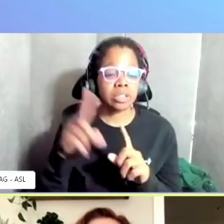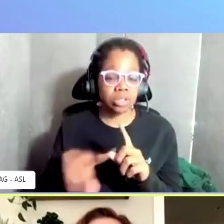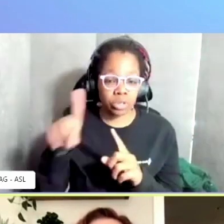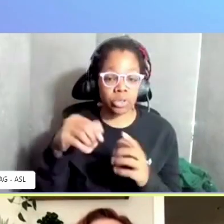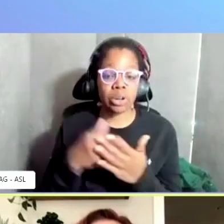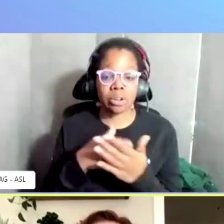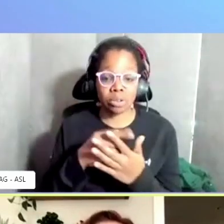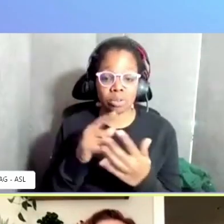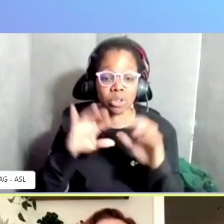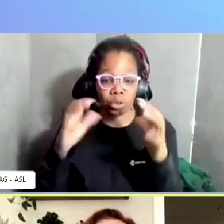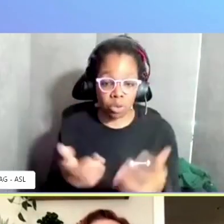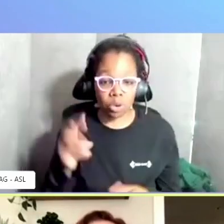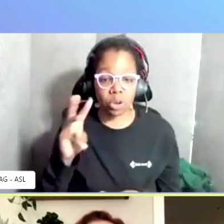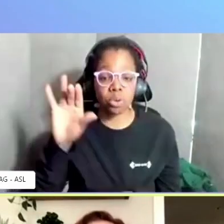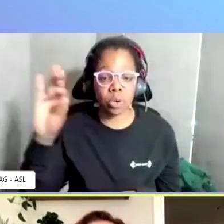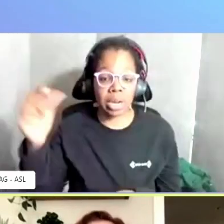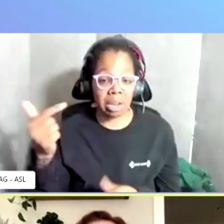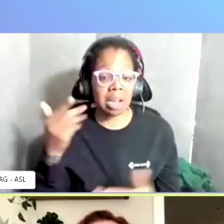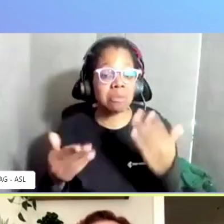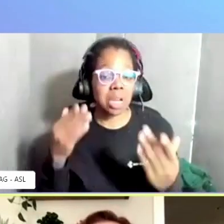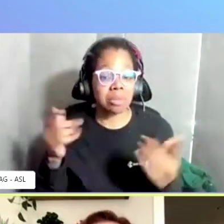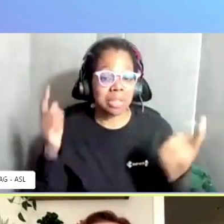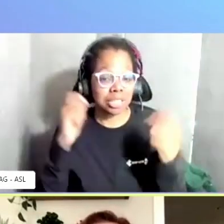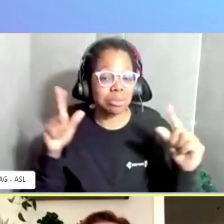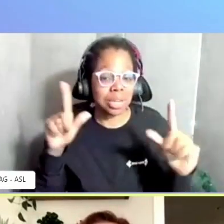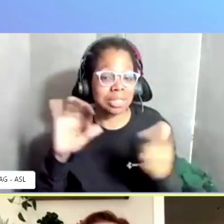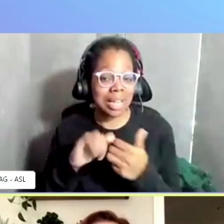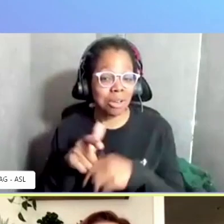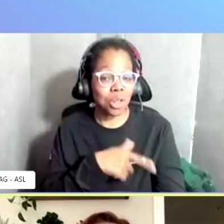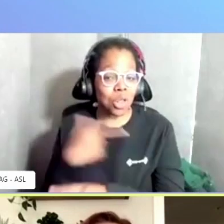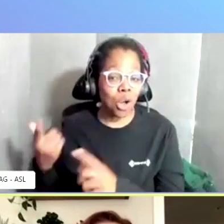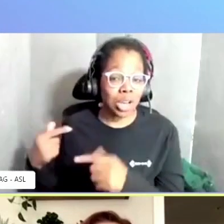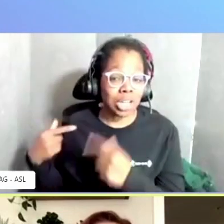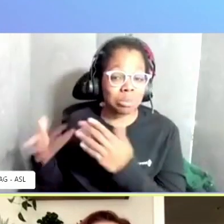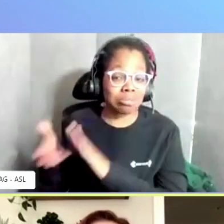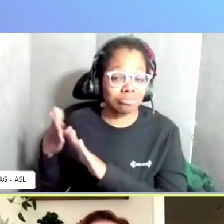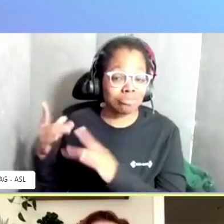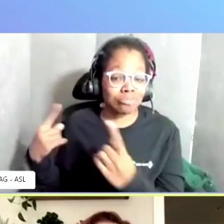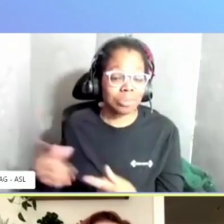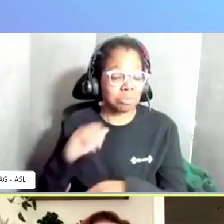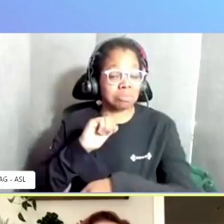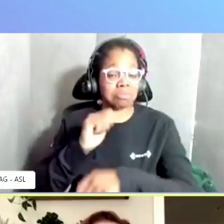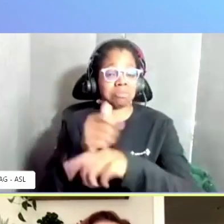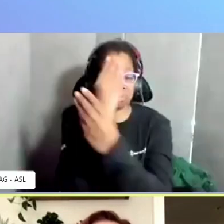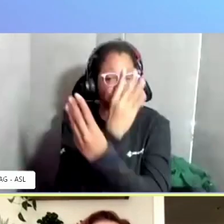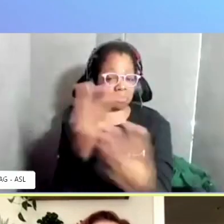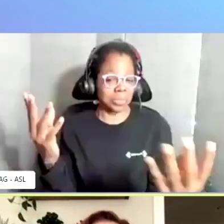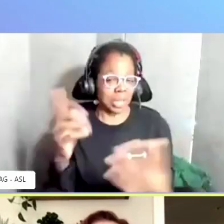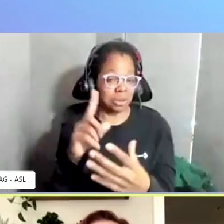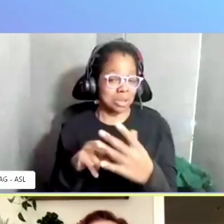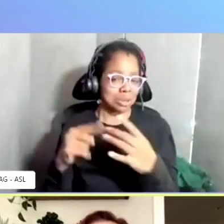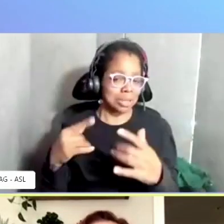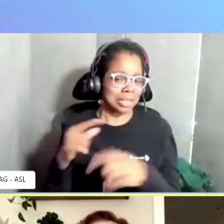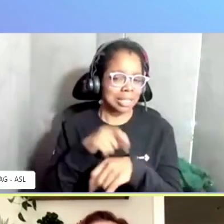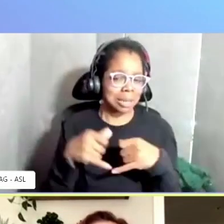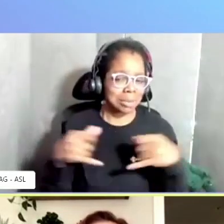to the world of WCAG might be surprised by how long it's been around. So I'm going to set the scene with a quick look at its timeline. The